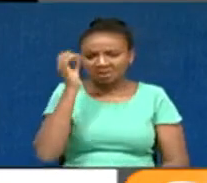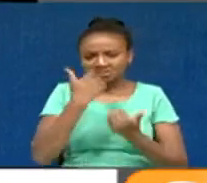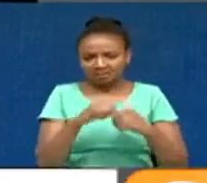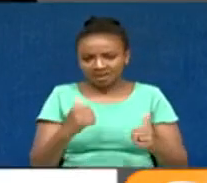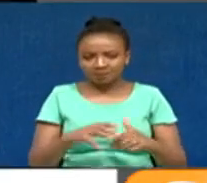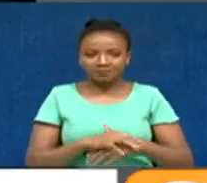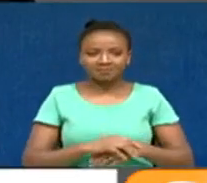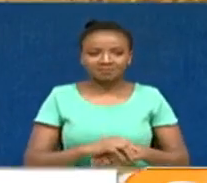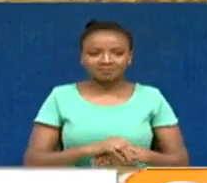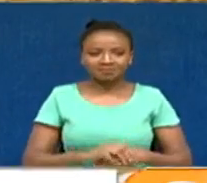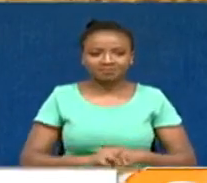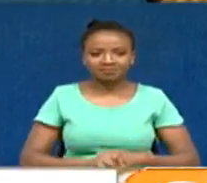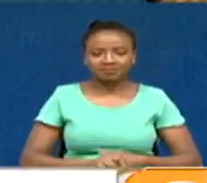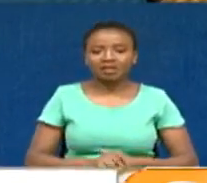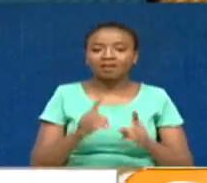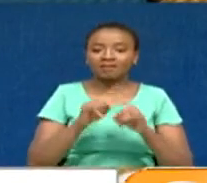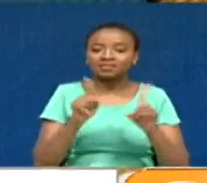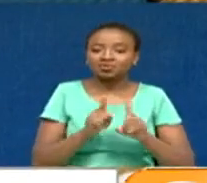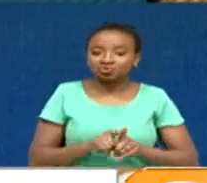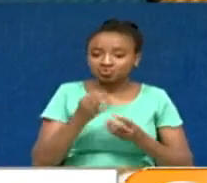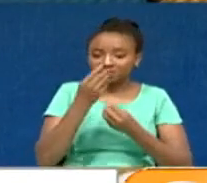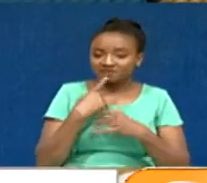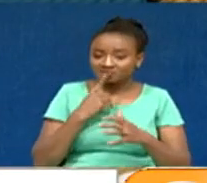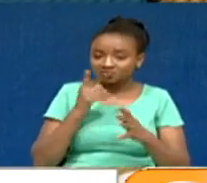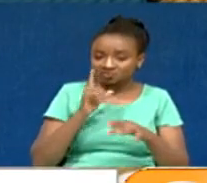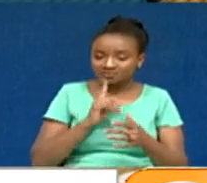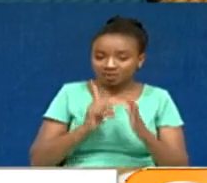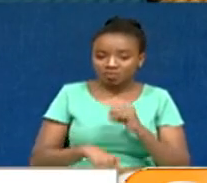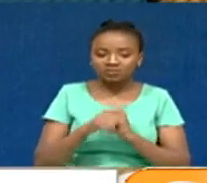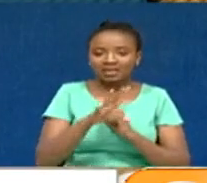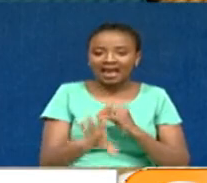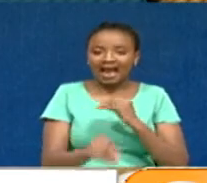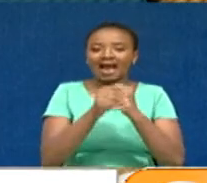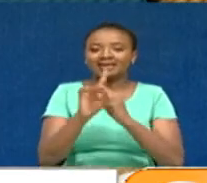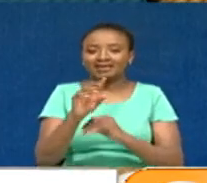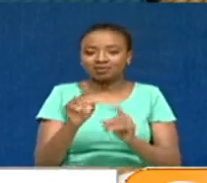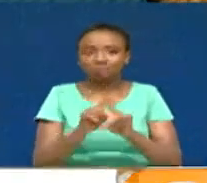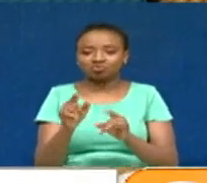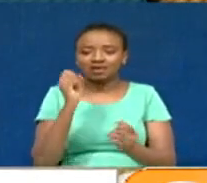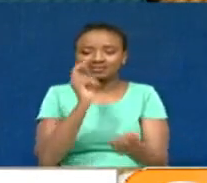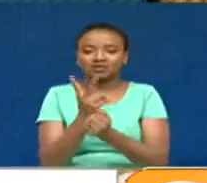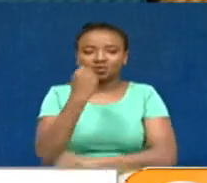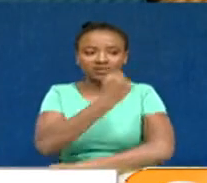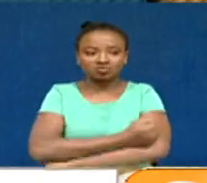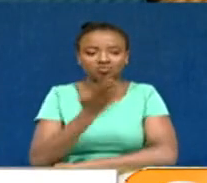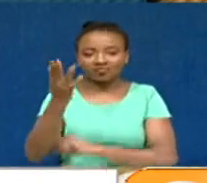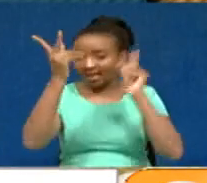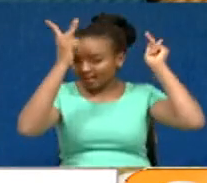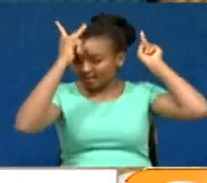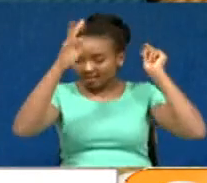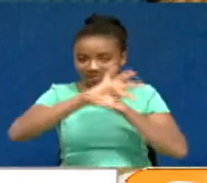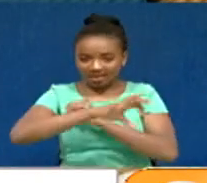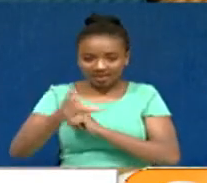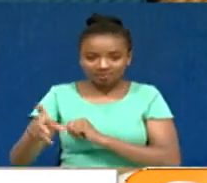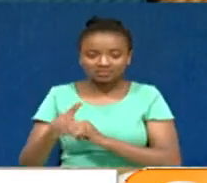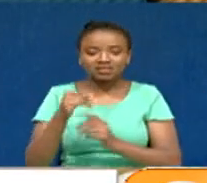at the Ministry of Education. It is alleged that the clerical officer added a non-existent secondary school, said to be in Kakamega County,